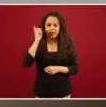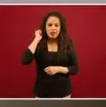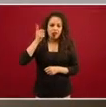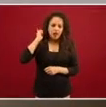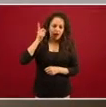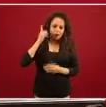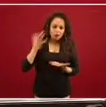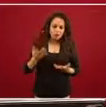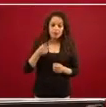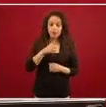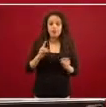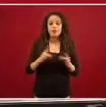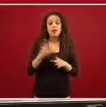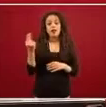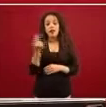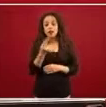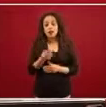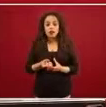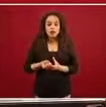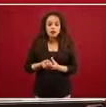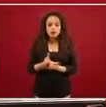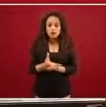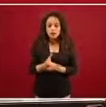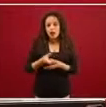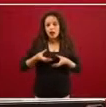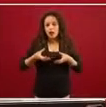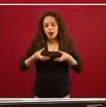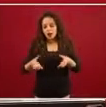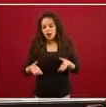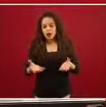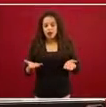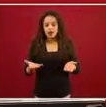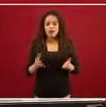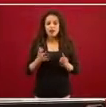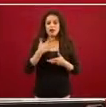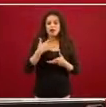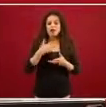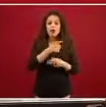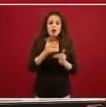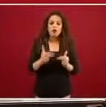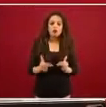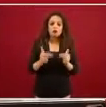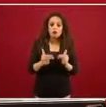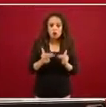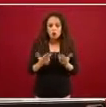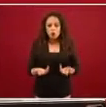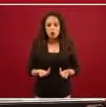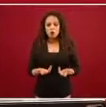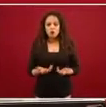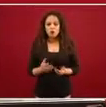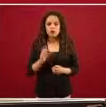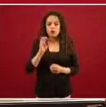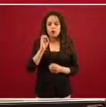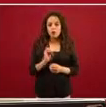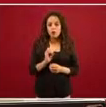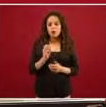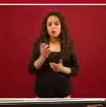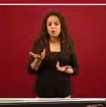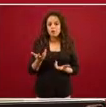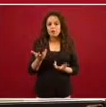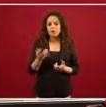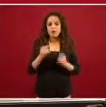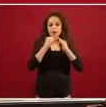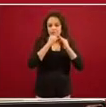to engaging in, and we know that there is a necessity of people to go out, maybe because they have